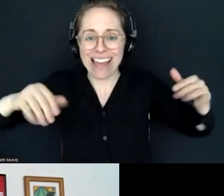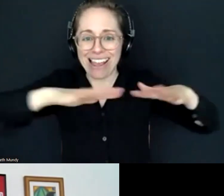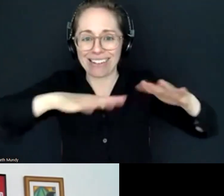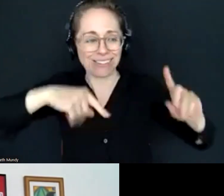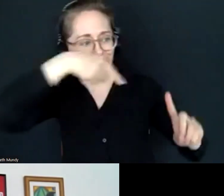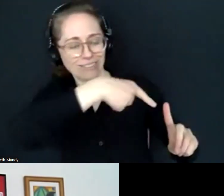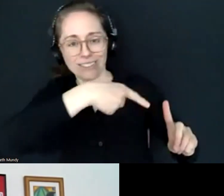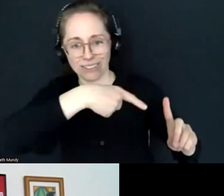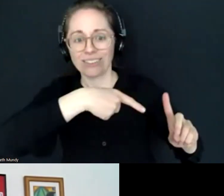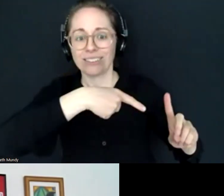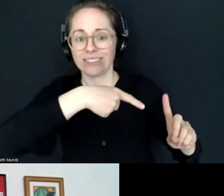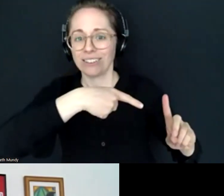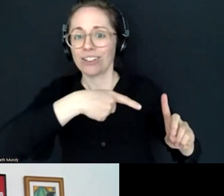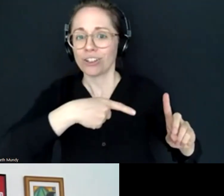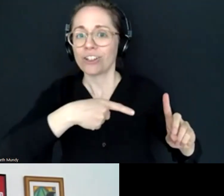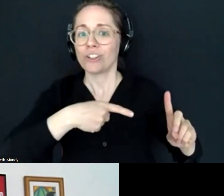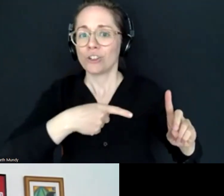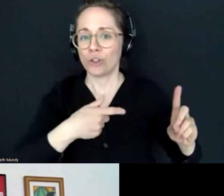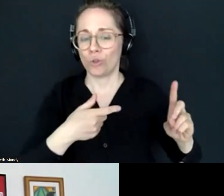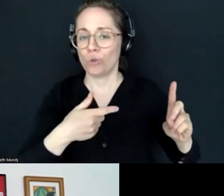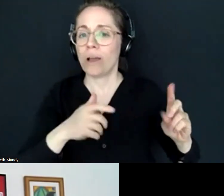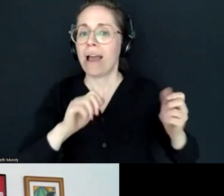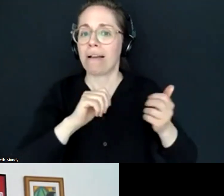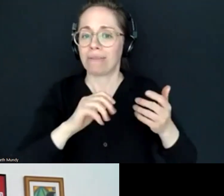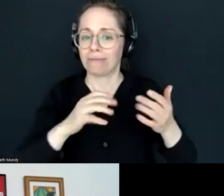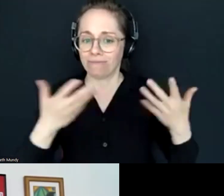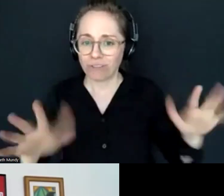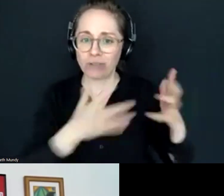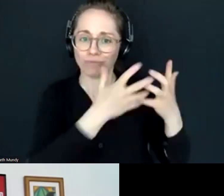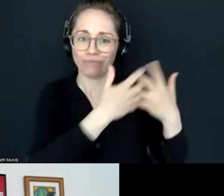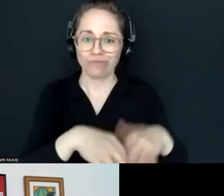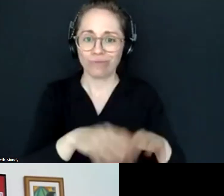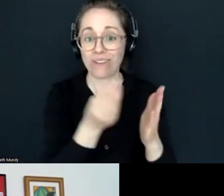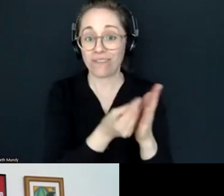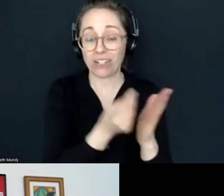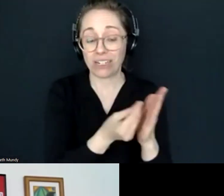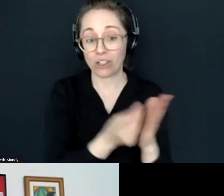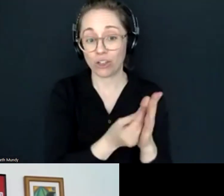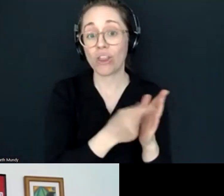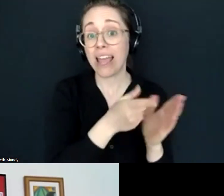funding compartments. So you had a senior building, but you could